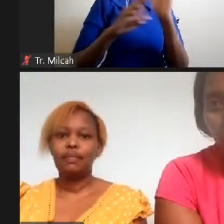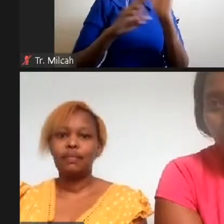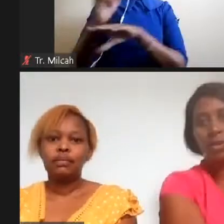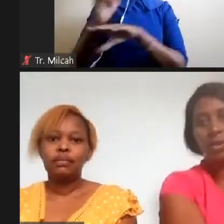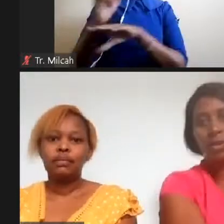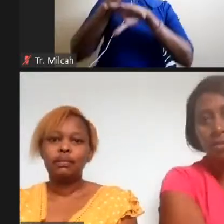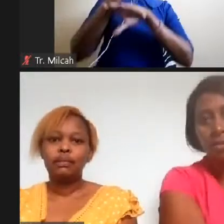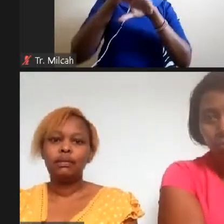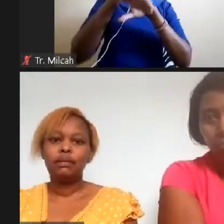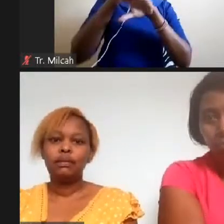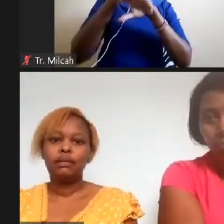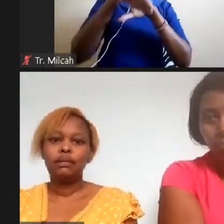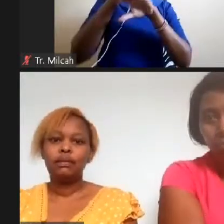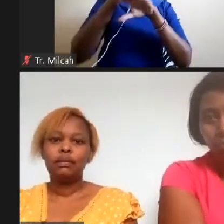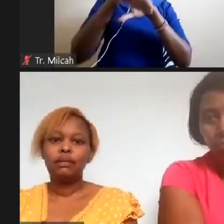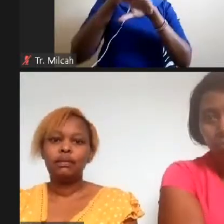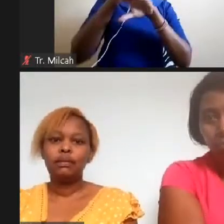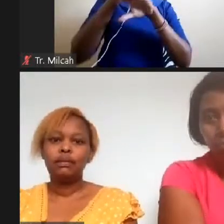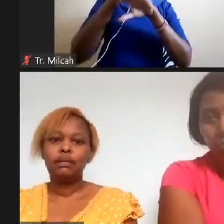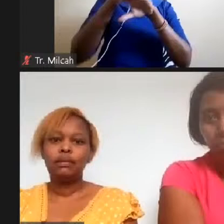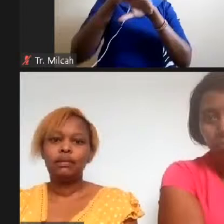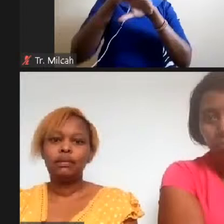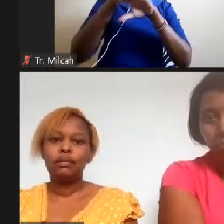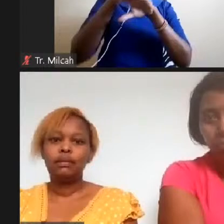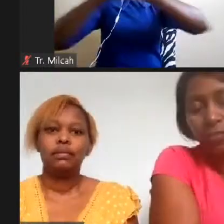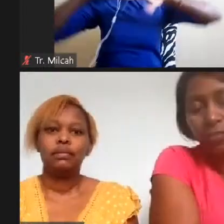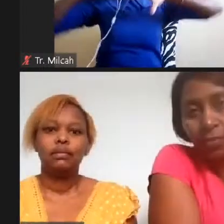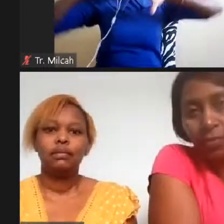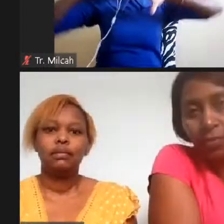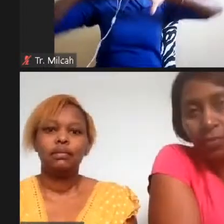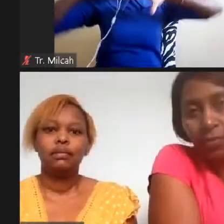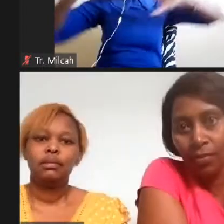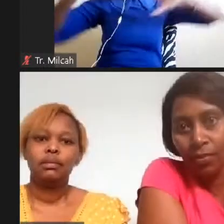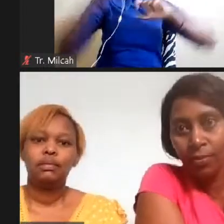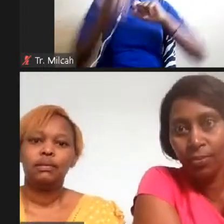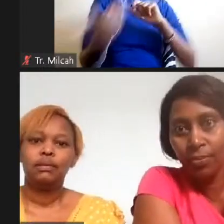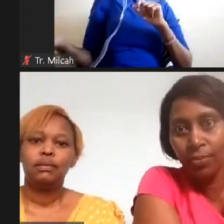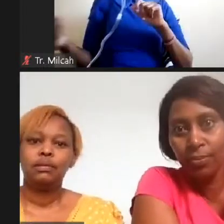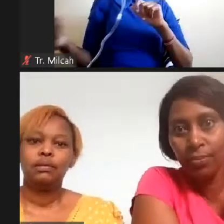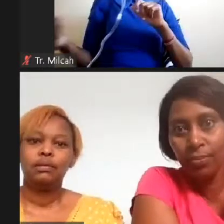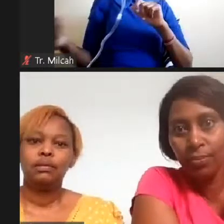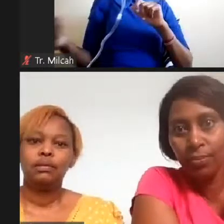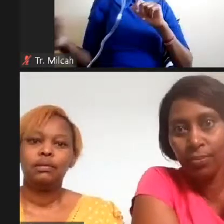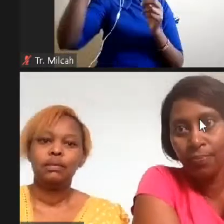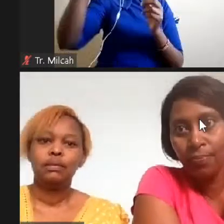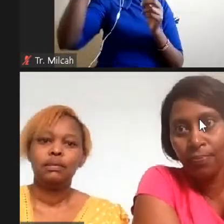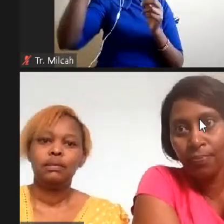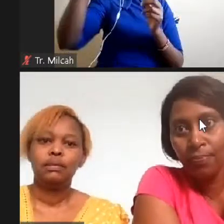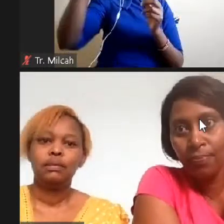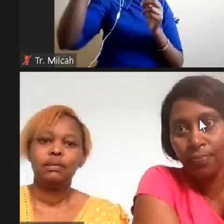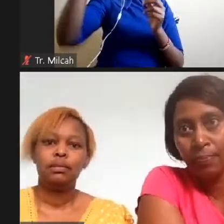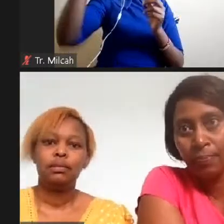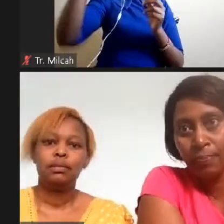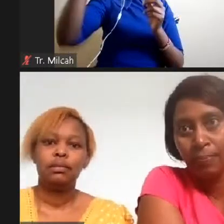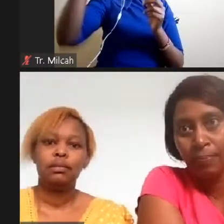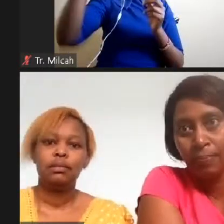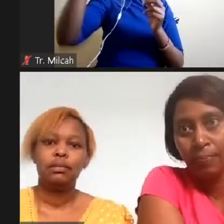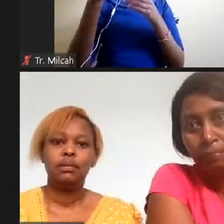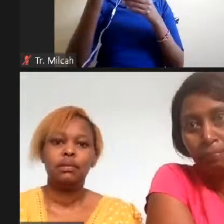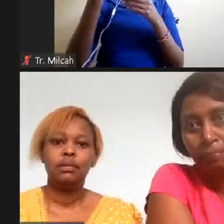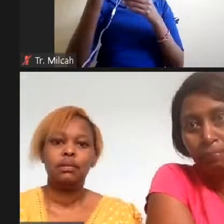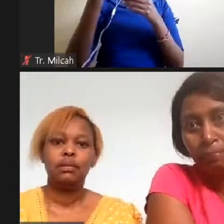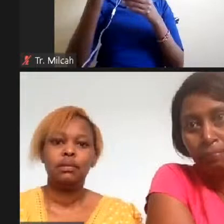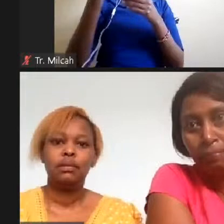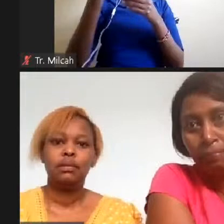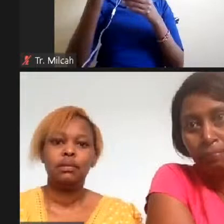step, look at how you can put on your safe search, look at how you can use the family link so that you're able to even monitor where your children are